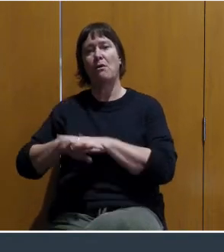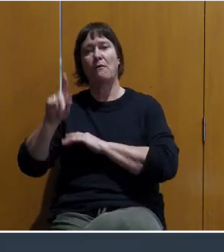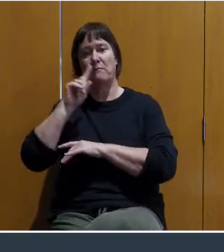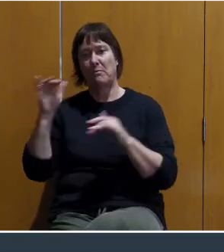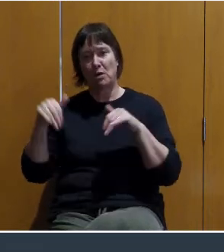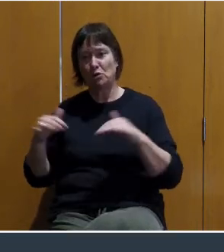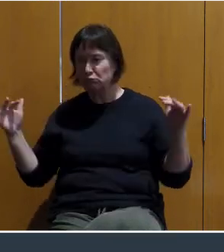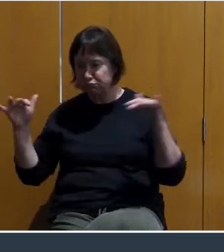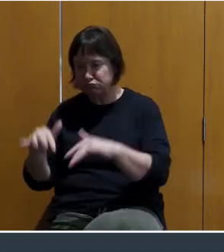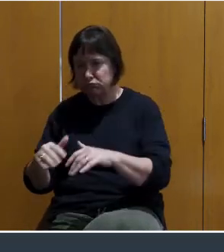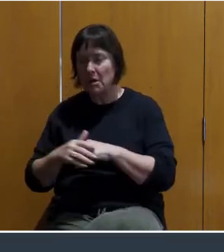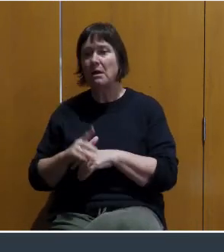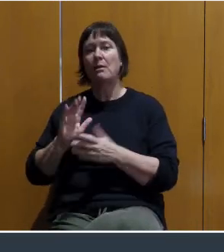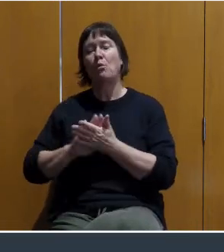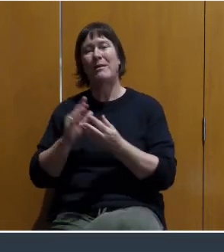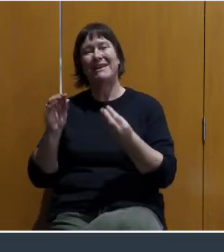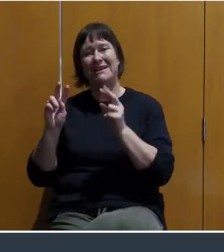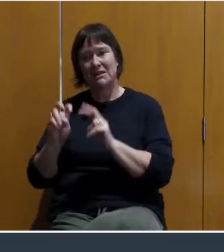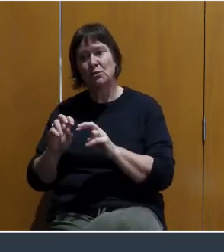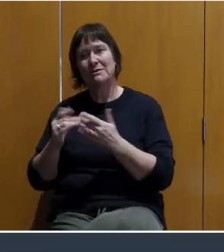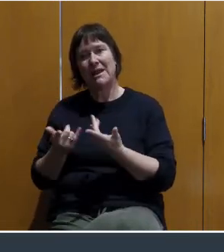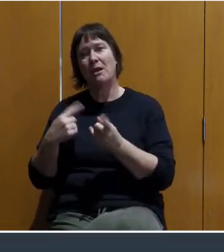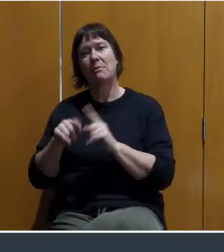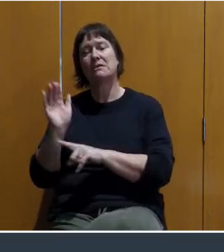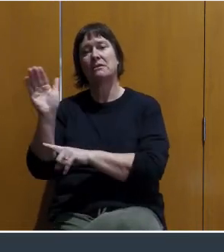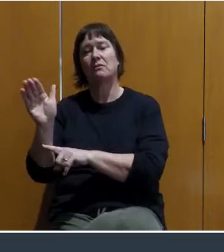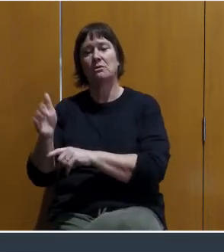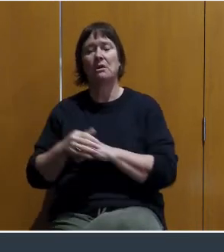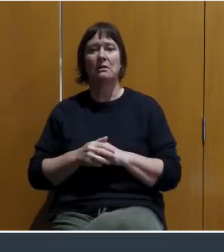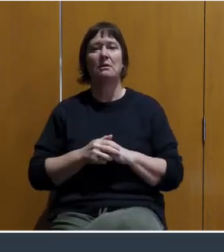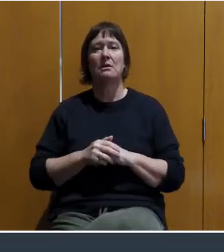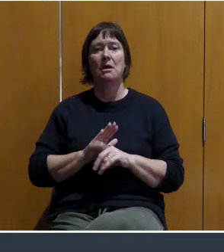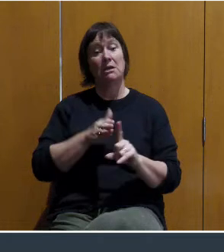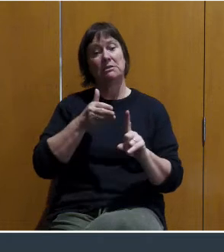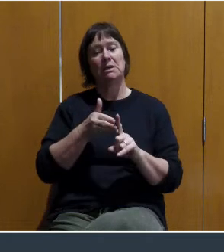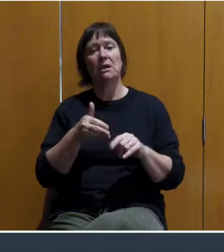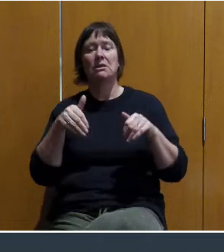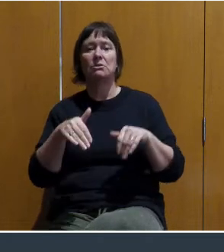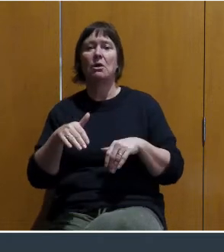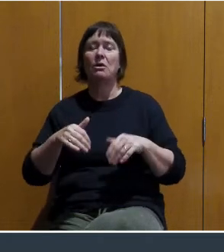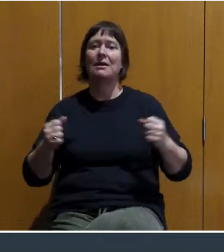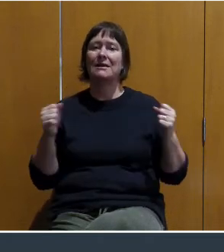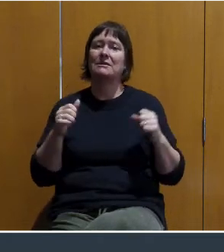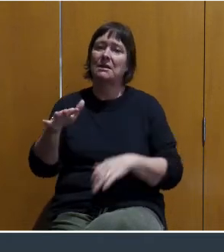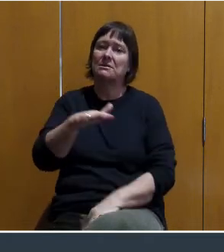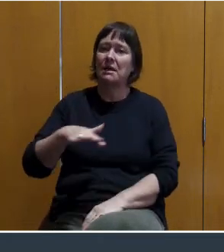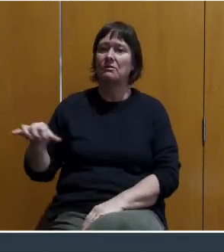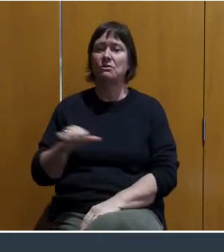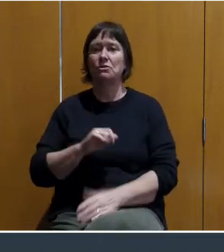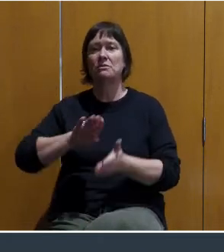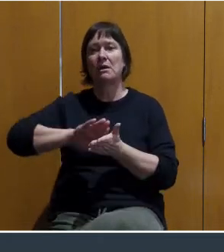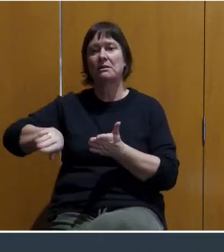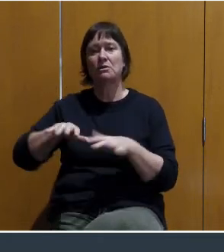this will cause issues now and into the future. Dedicated dog exercise areas should also